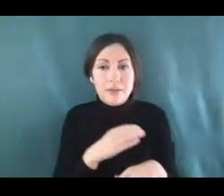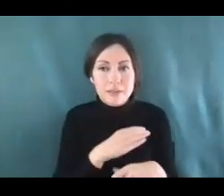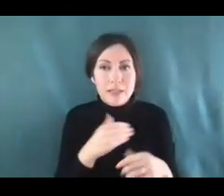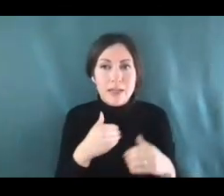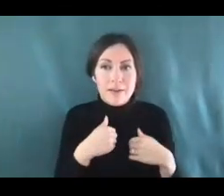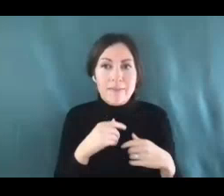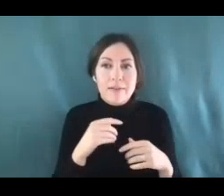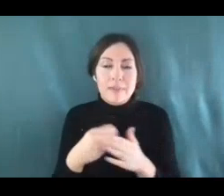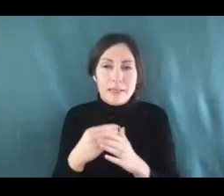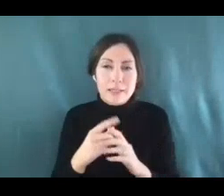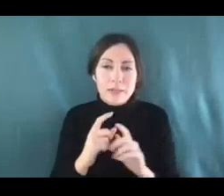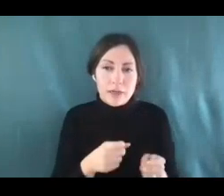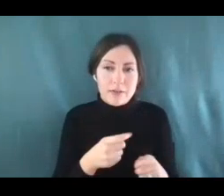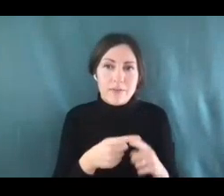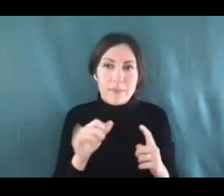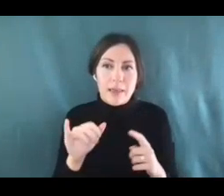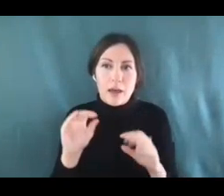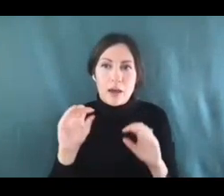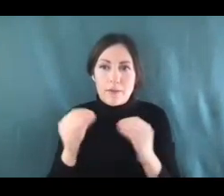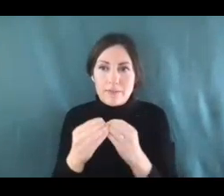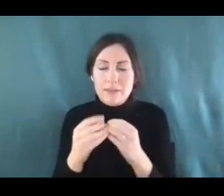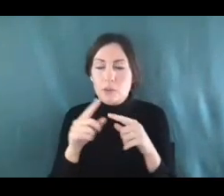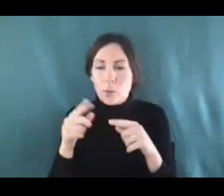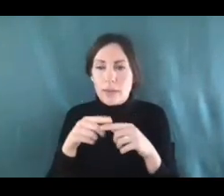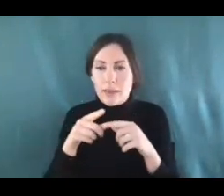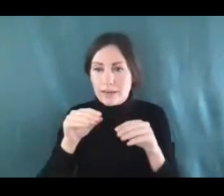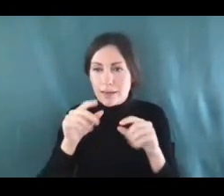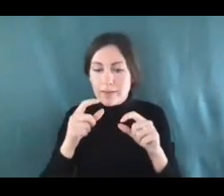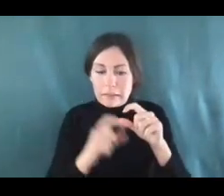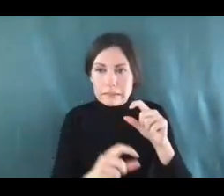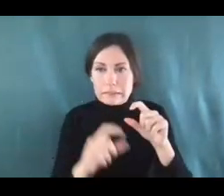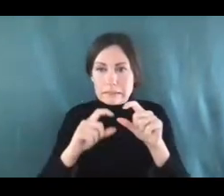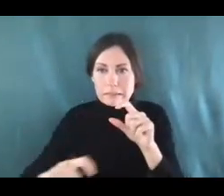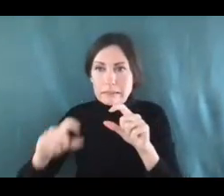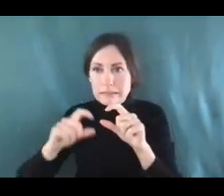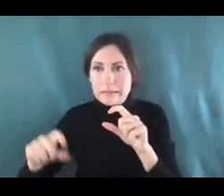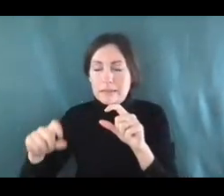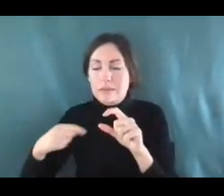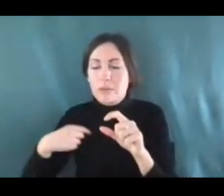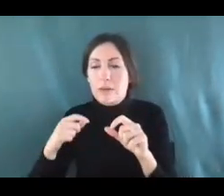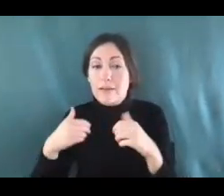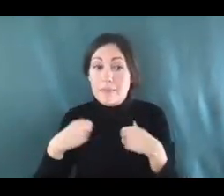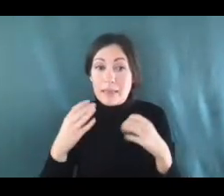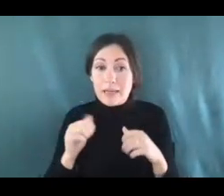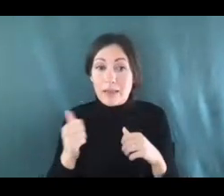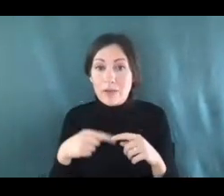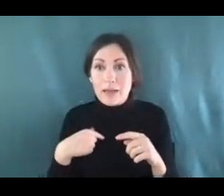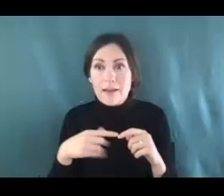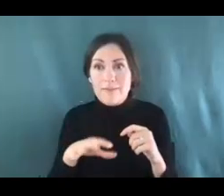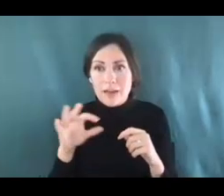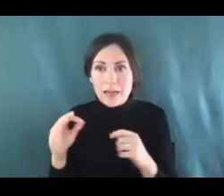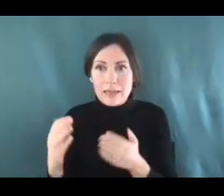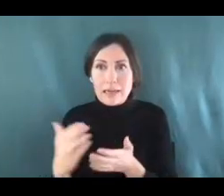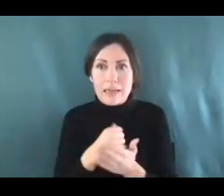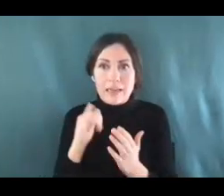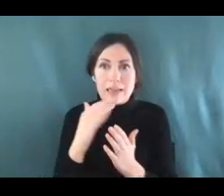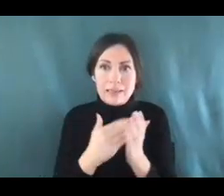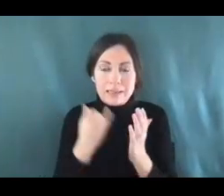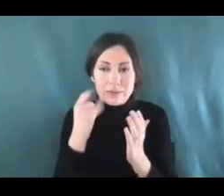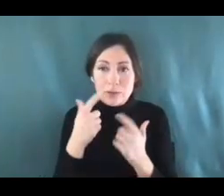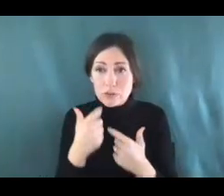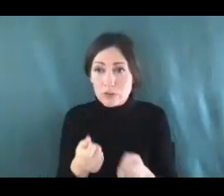Safety. There's a whole list of others, so I can also find and collect that list and share that with the advisory committee if they're interested, or you,